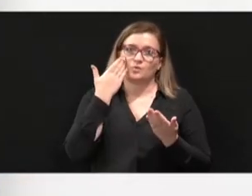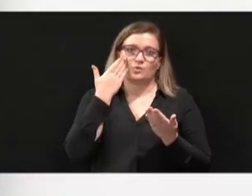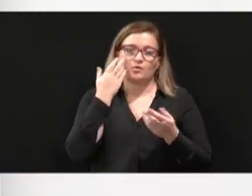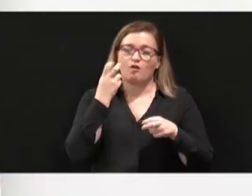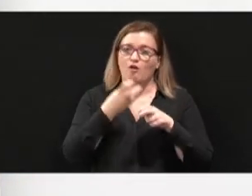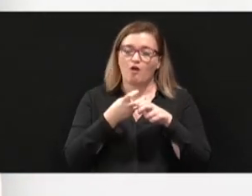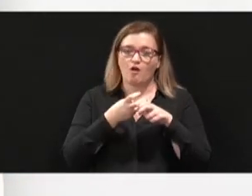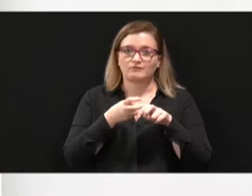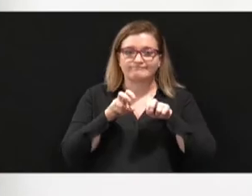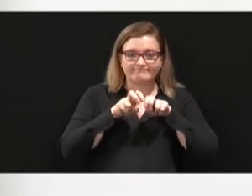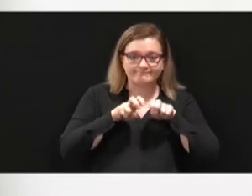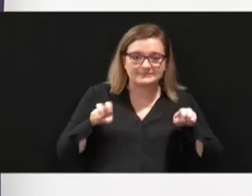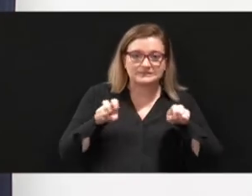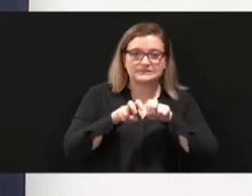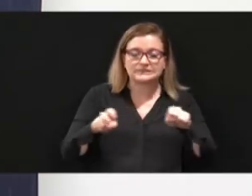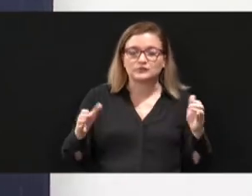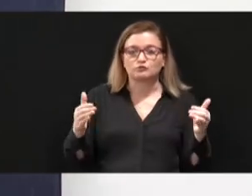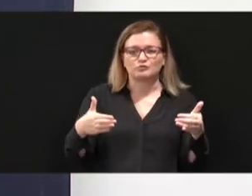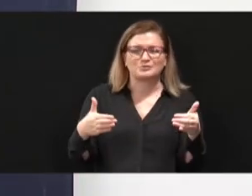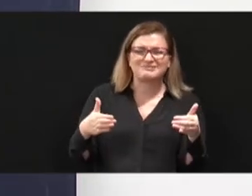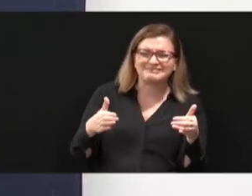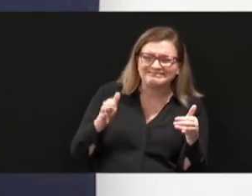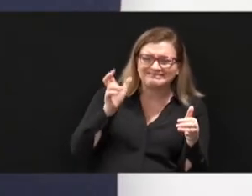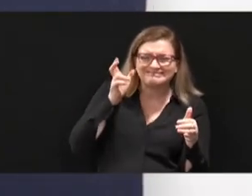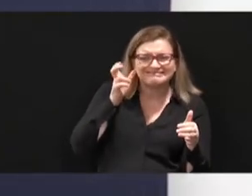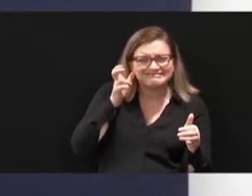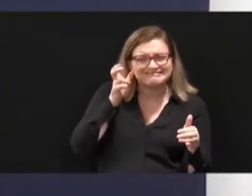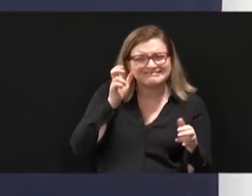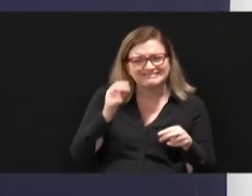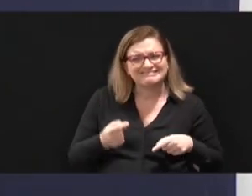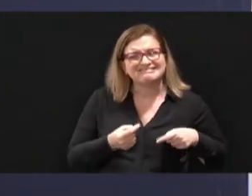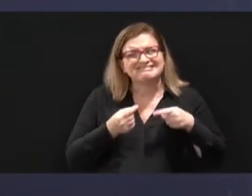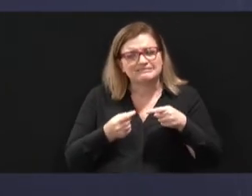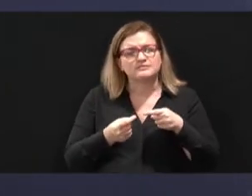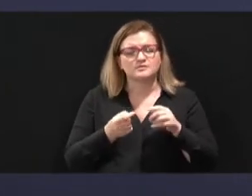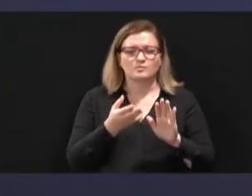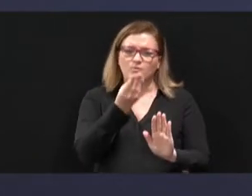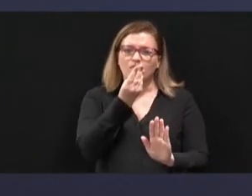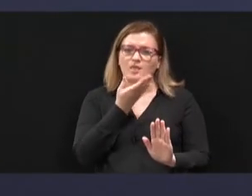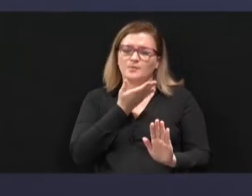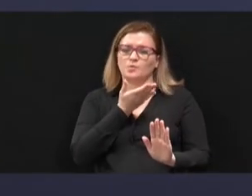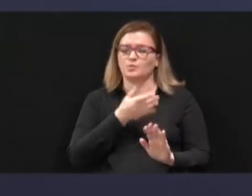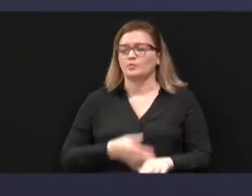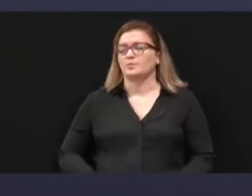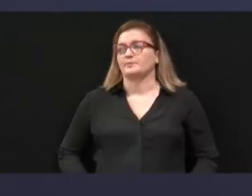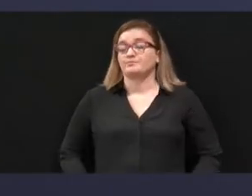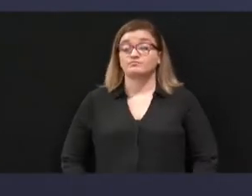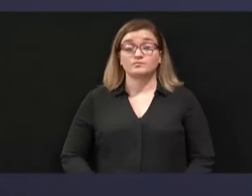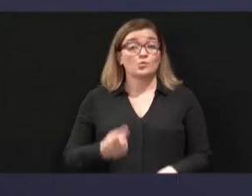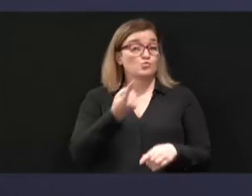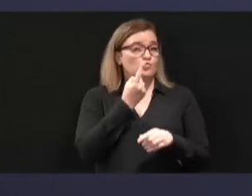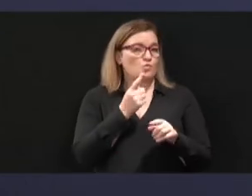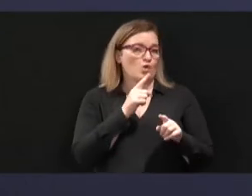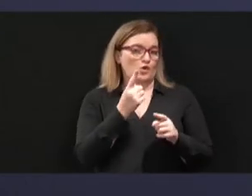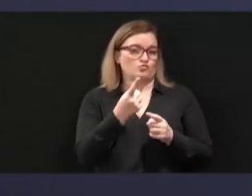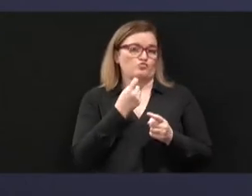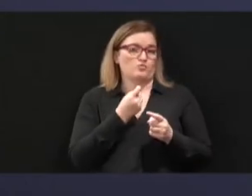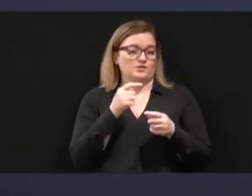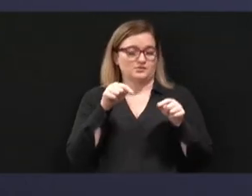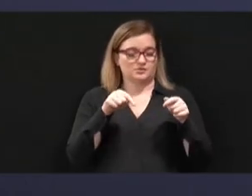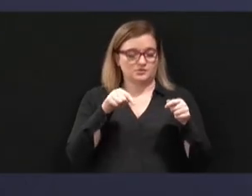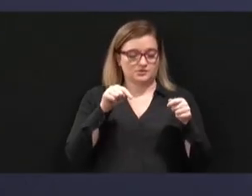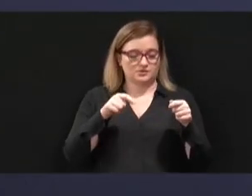to hear someone. Okay, so one of the questions was on this